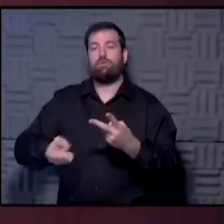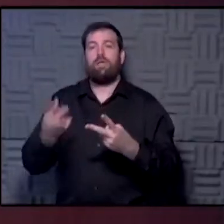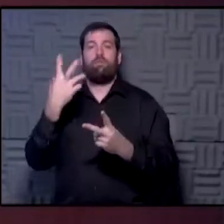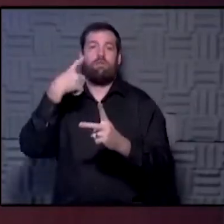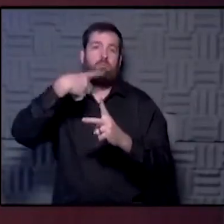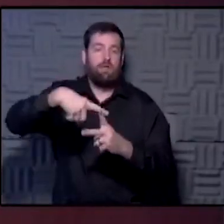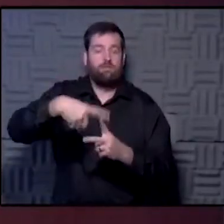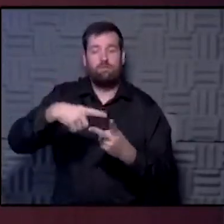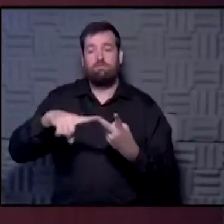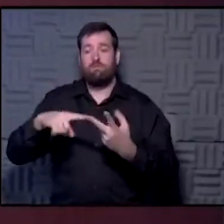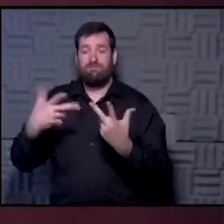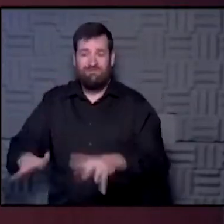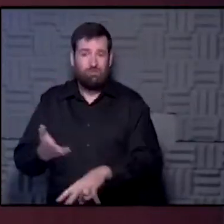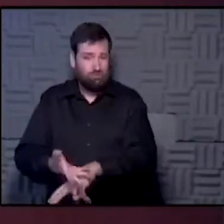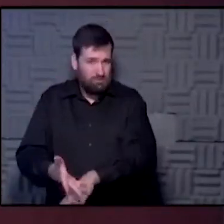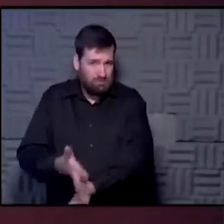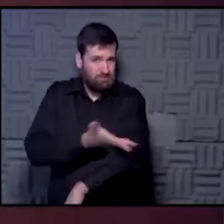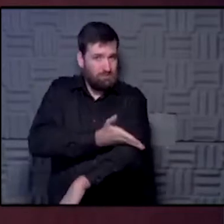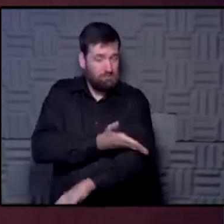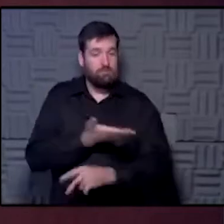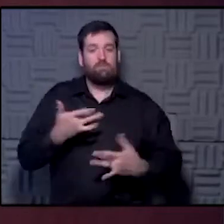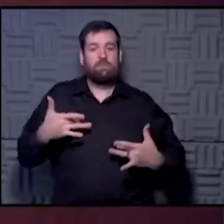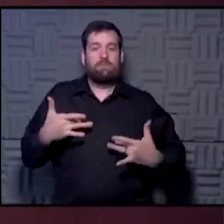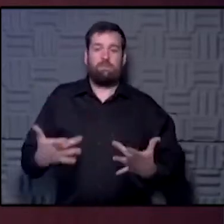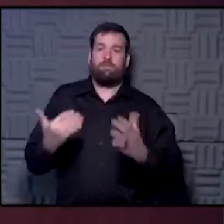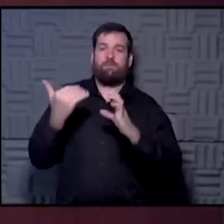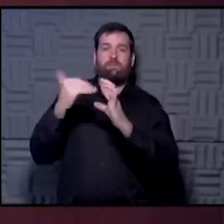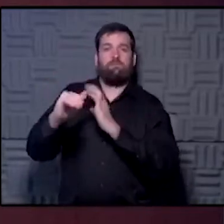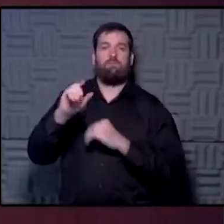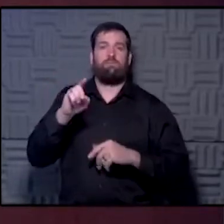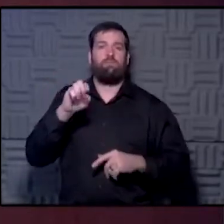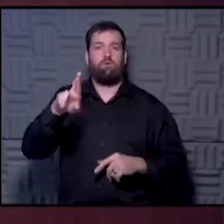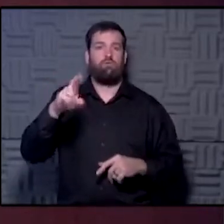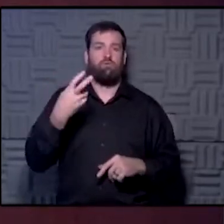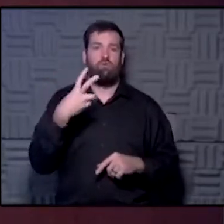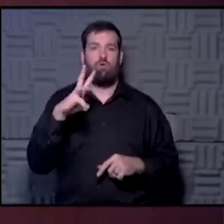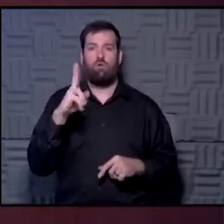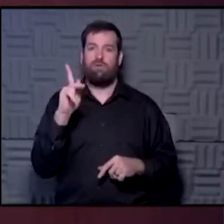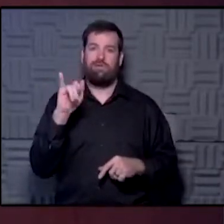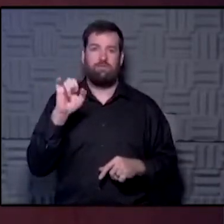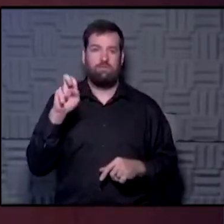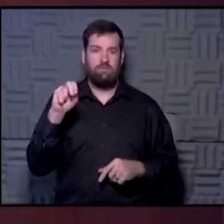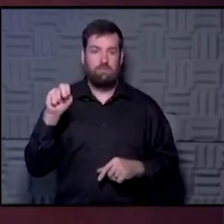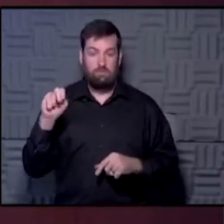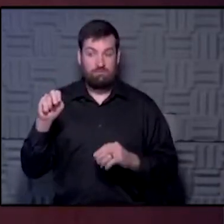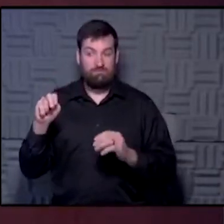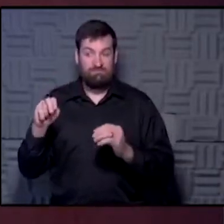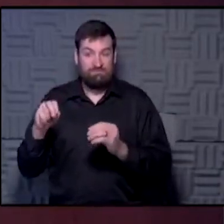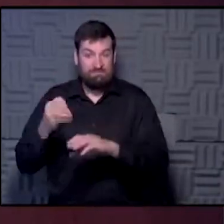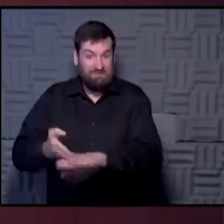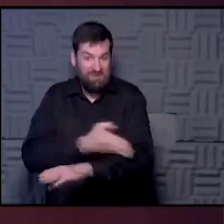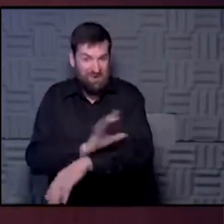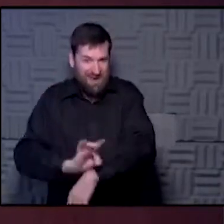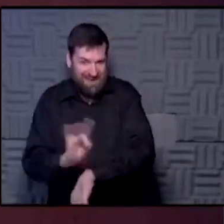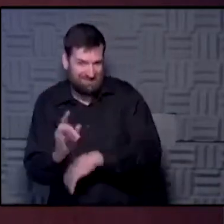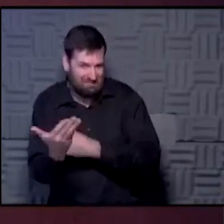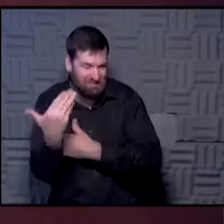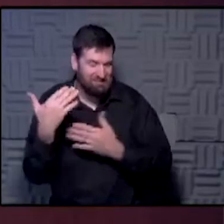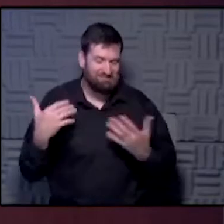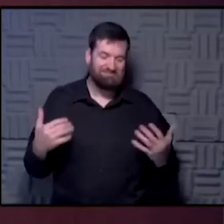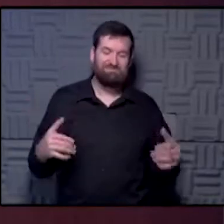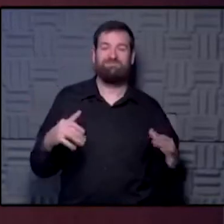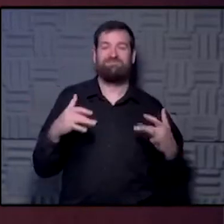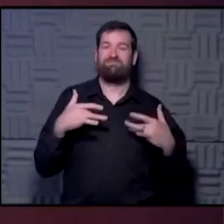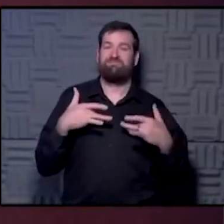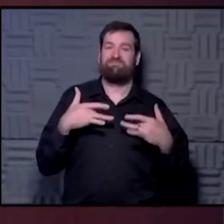and those that have recovered, and generally send an email to Dr. Hawkinson, try to get it earlier than 8 a.m. But